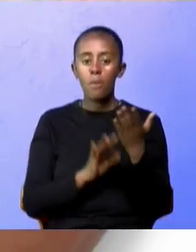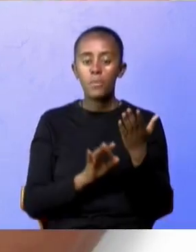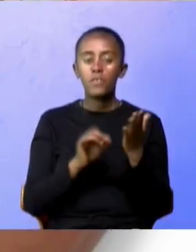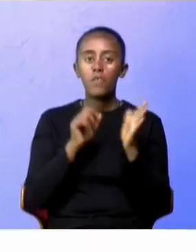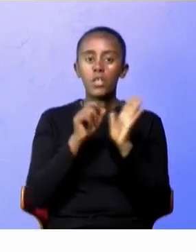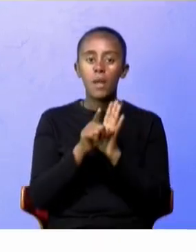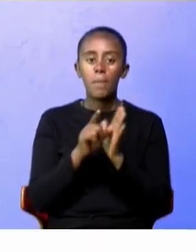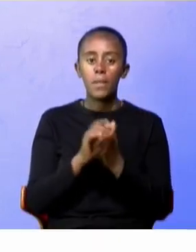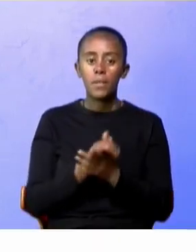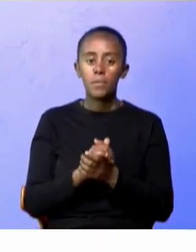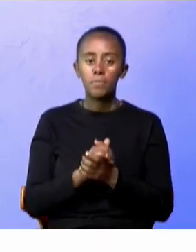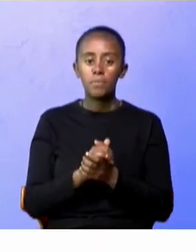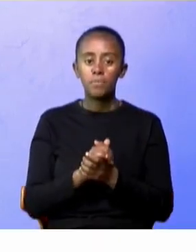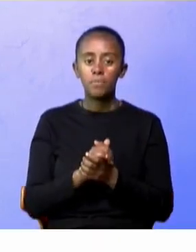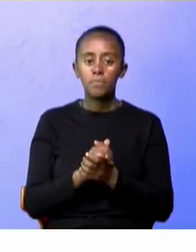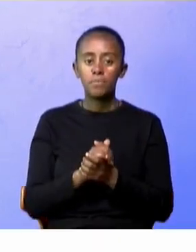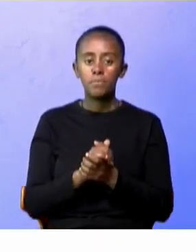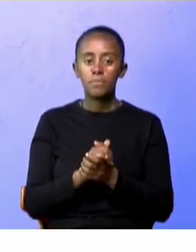example,